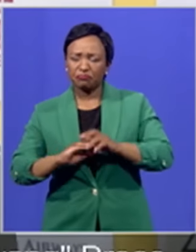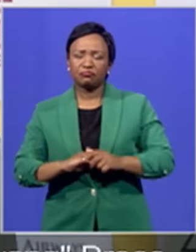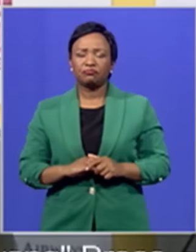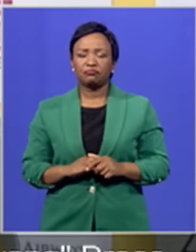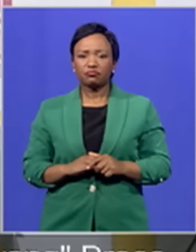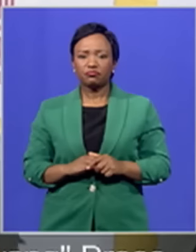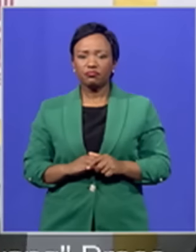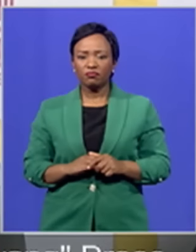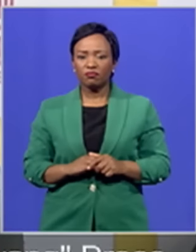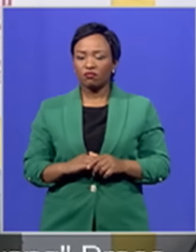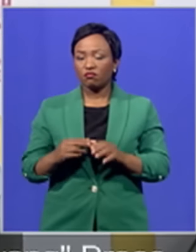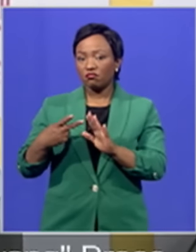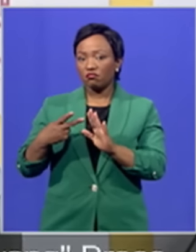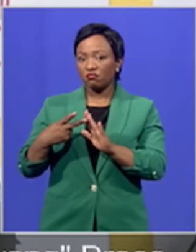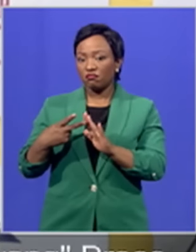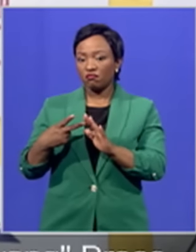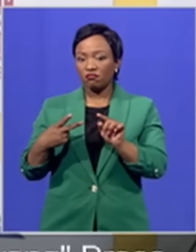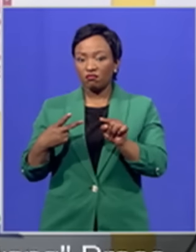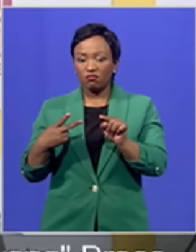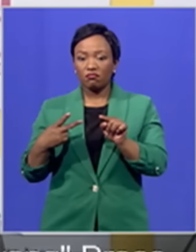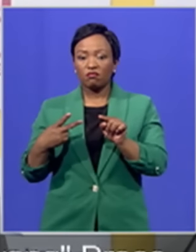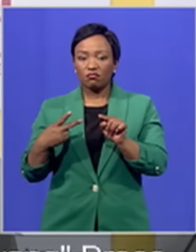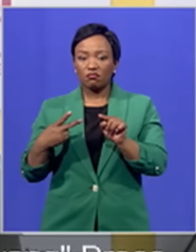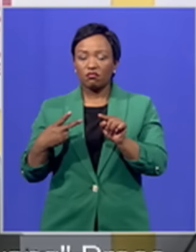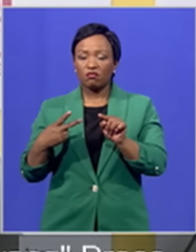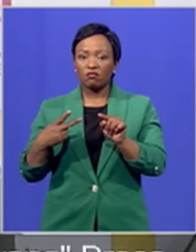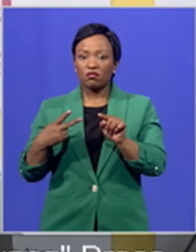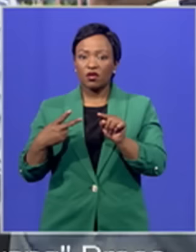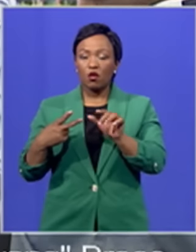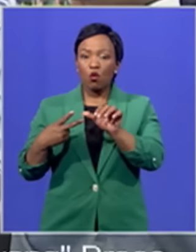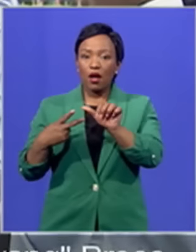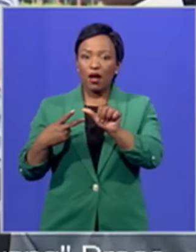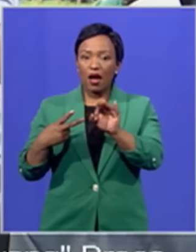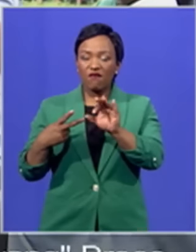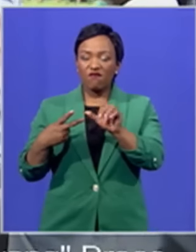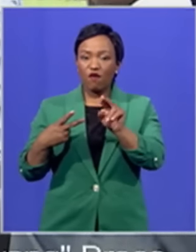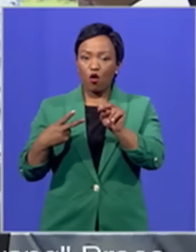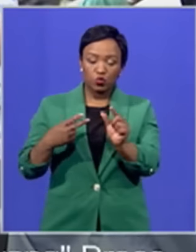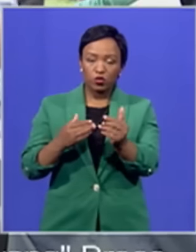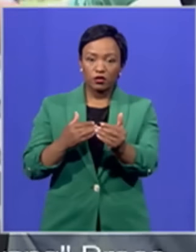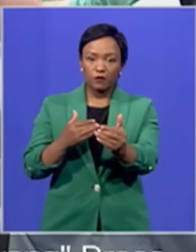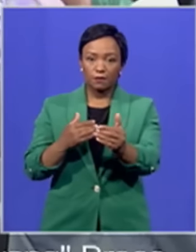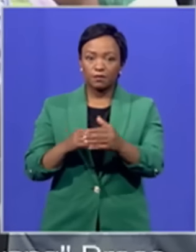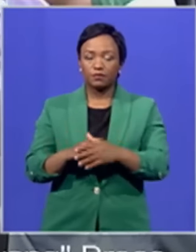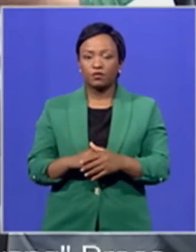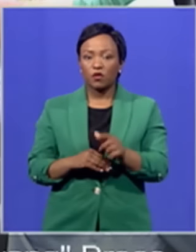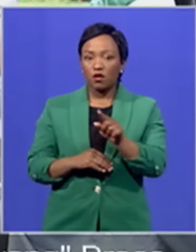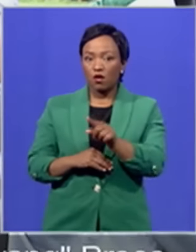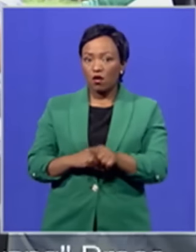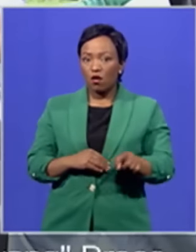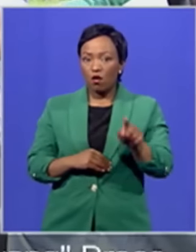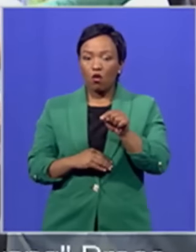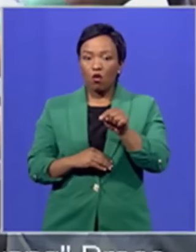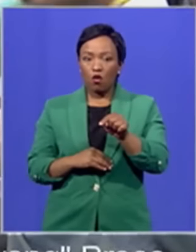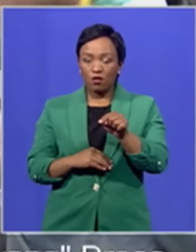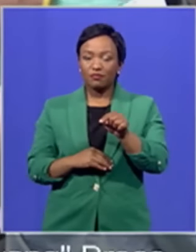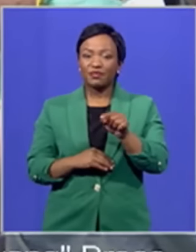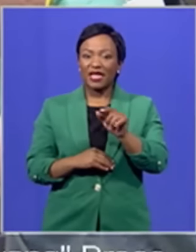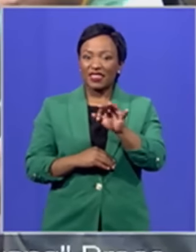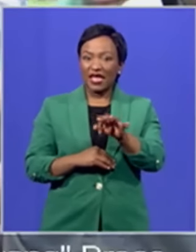are 1 month before AFCON. Paraluki ka moka ba 23 ba